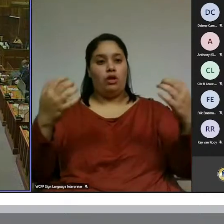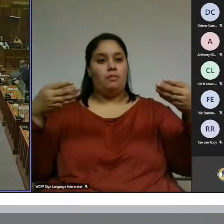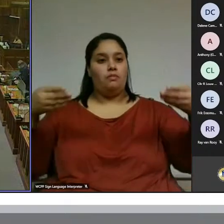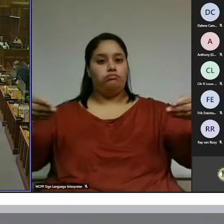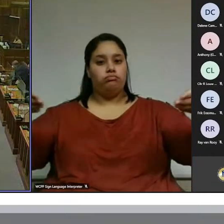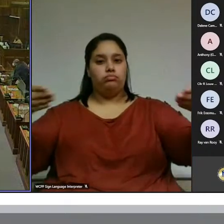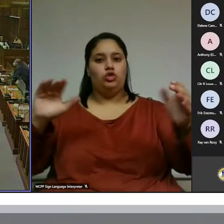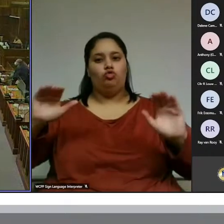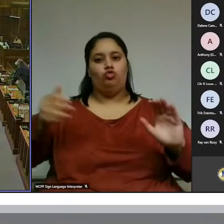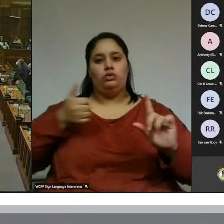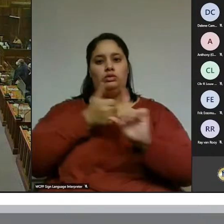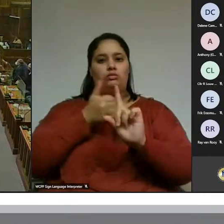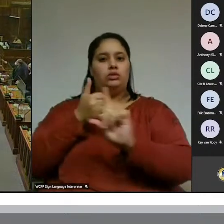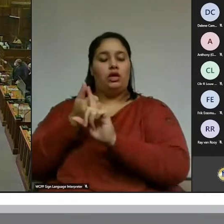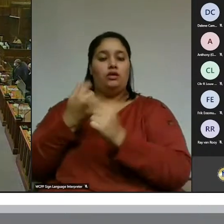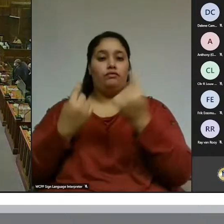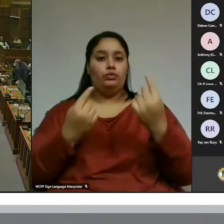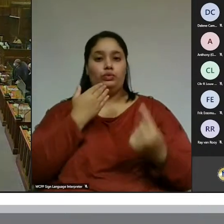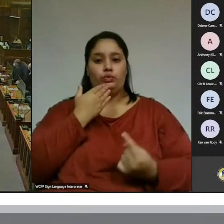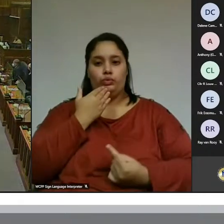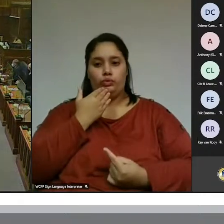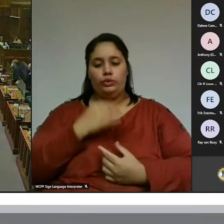introduce themselves.